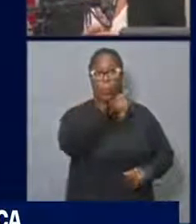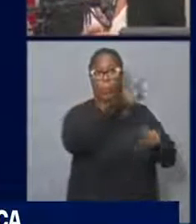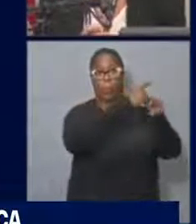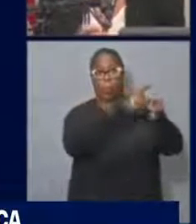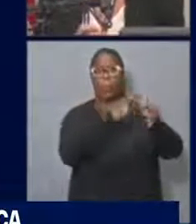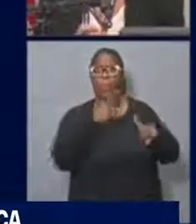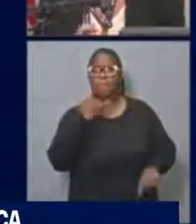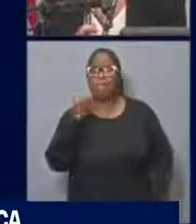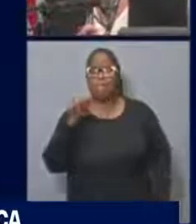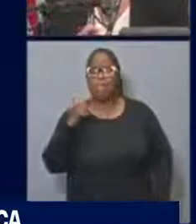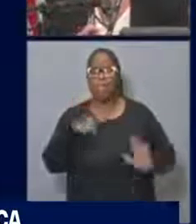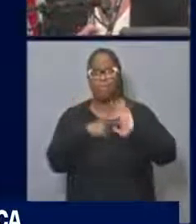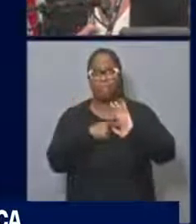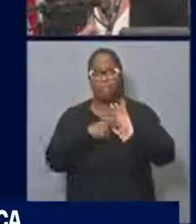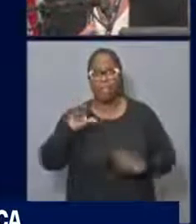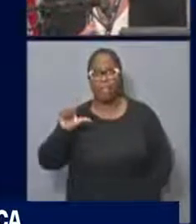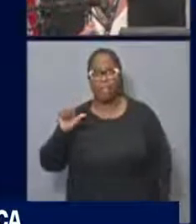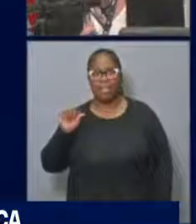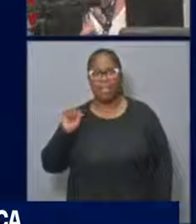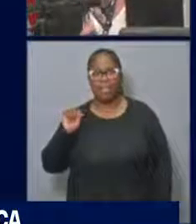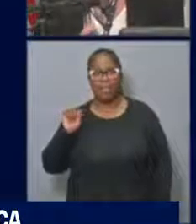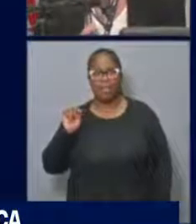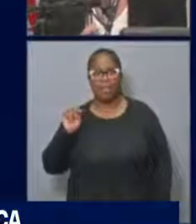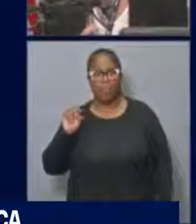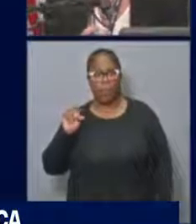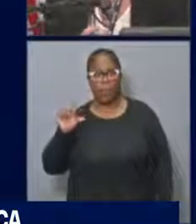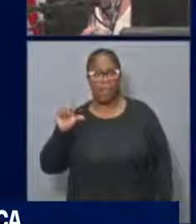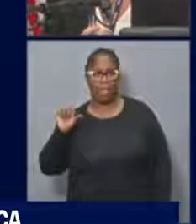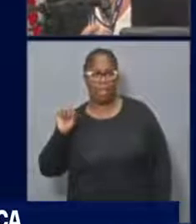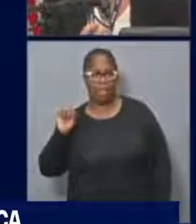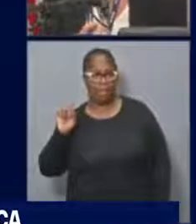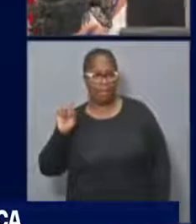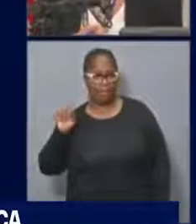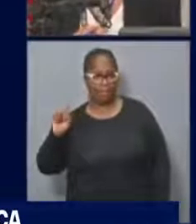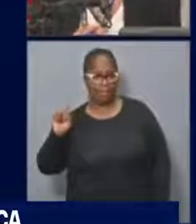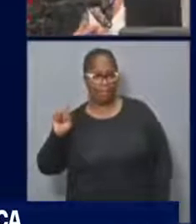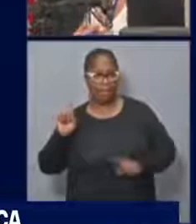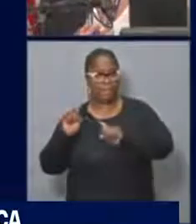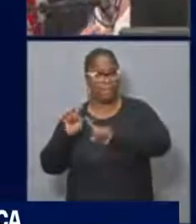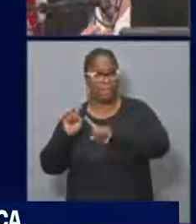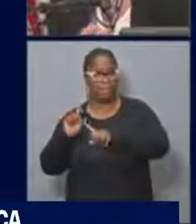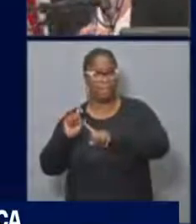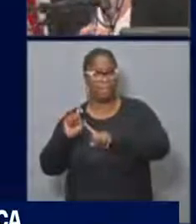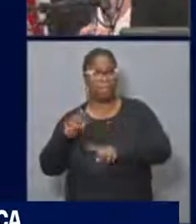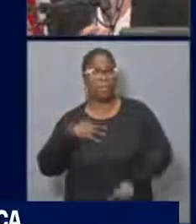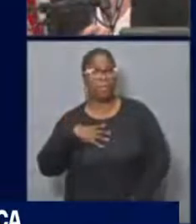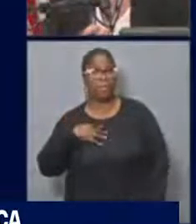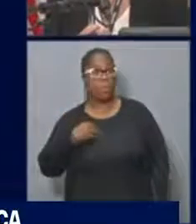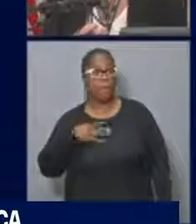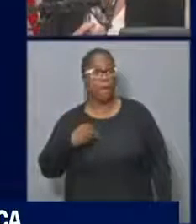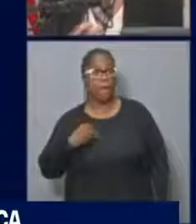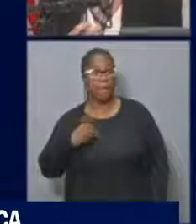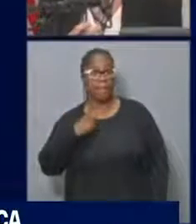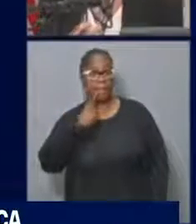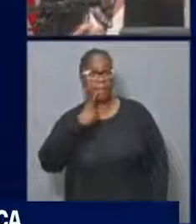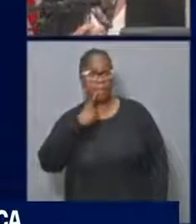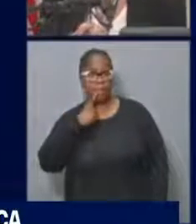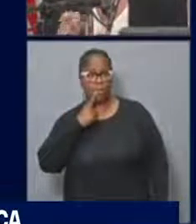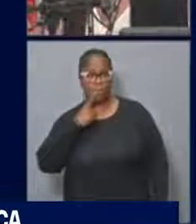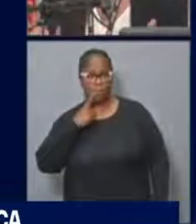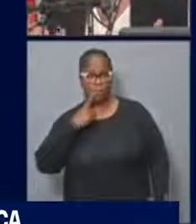Latinx community is more than twice as likely as white people to be infected with the